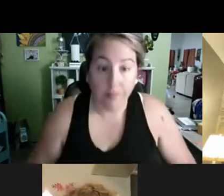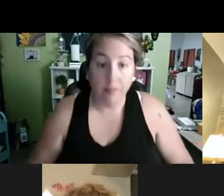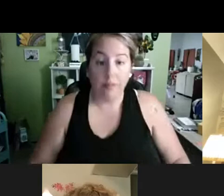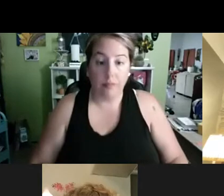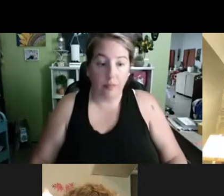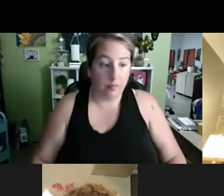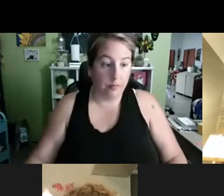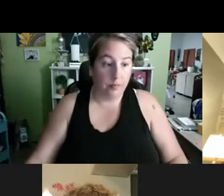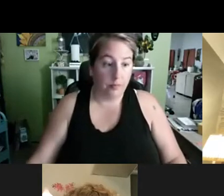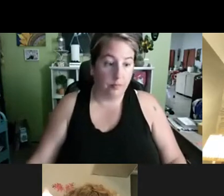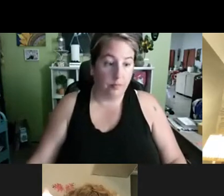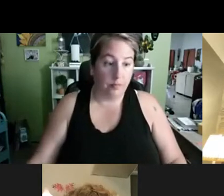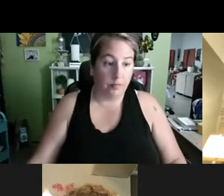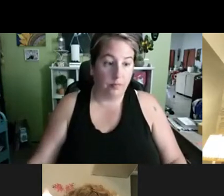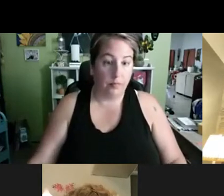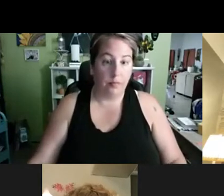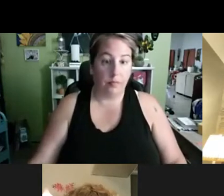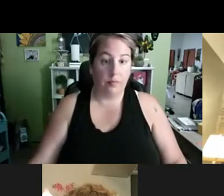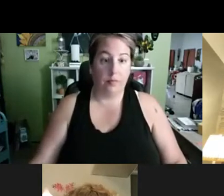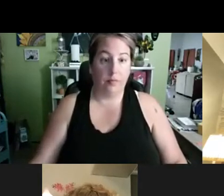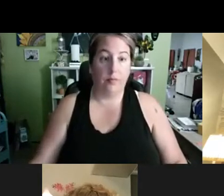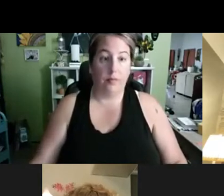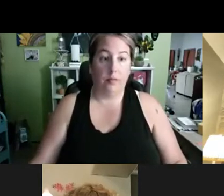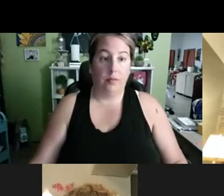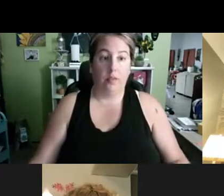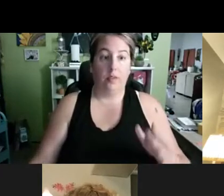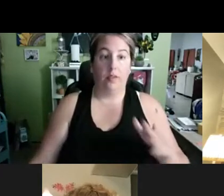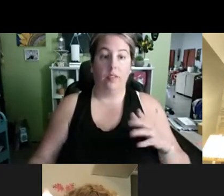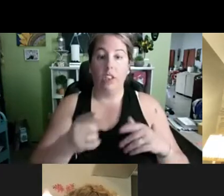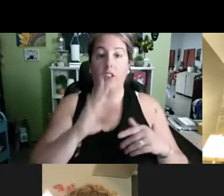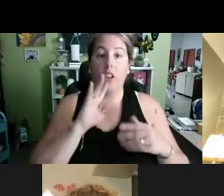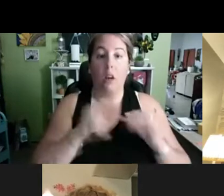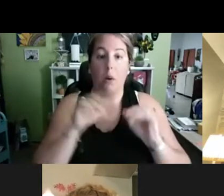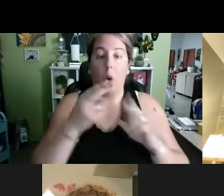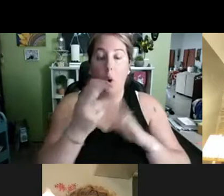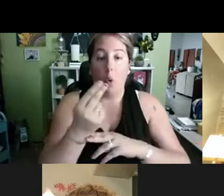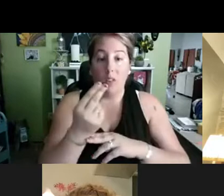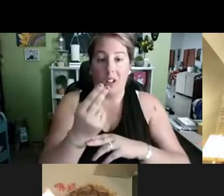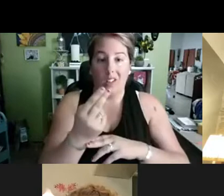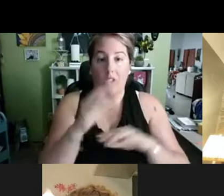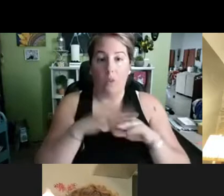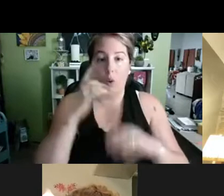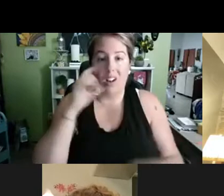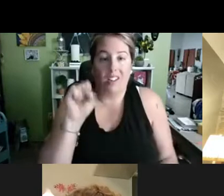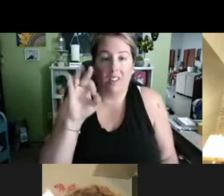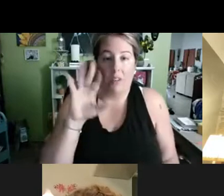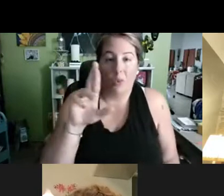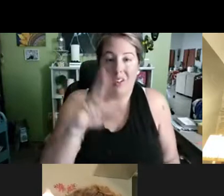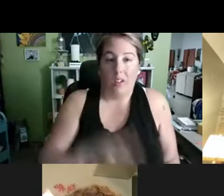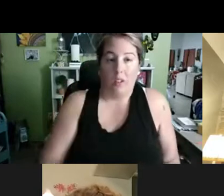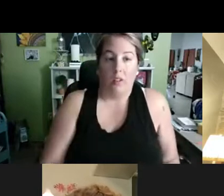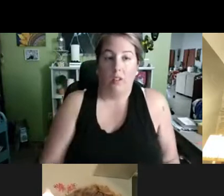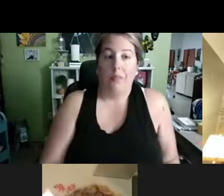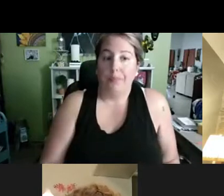what block of hotels they're finding or any of that? Do you know? yes, they do that maybe like